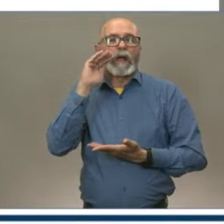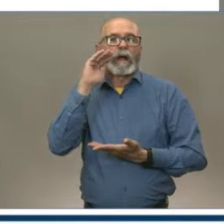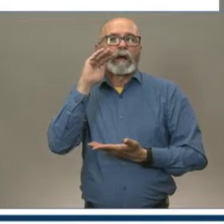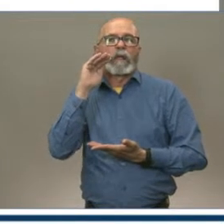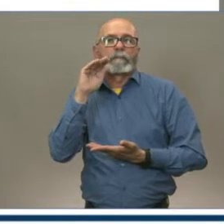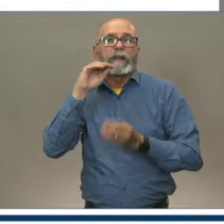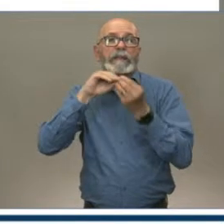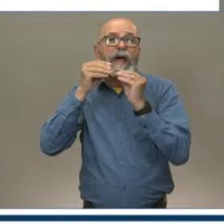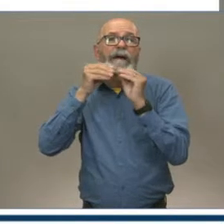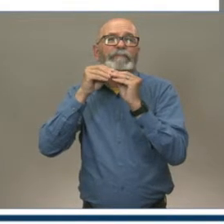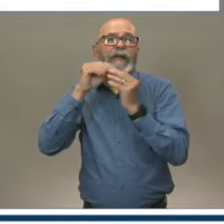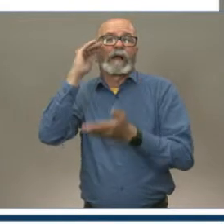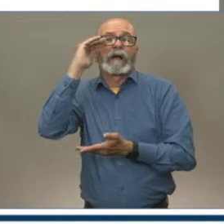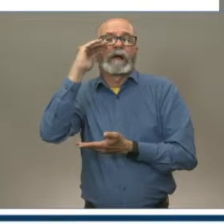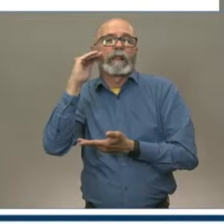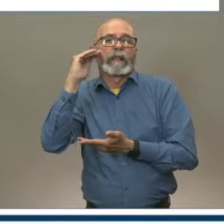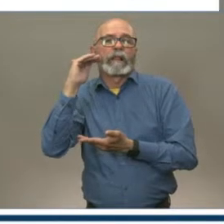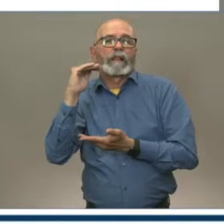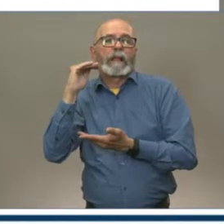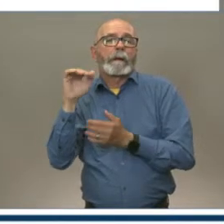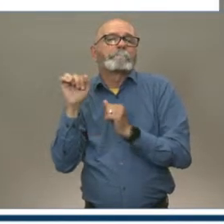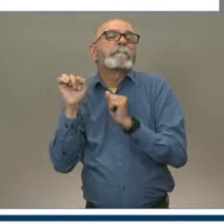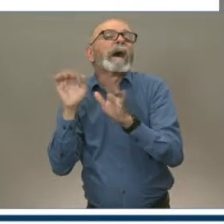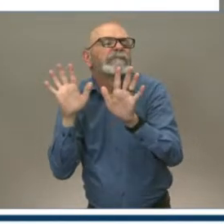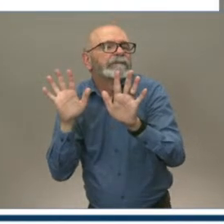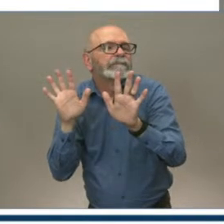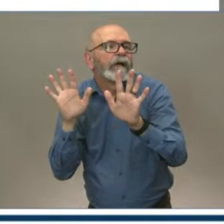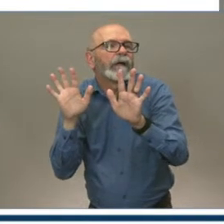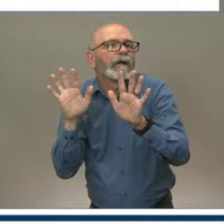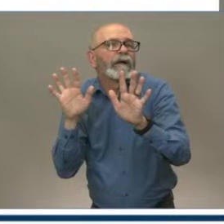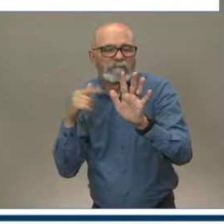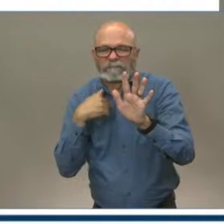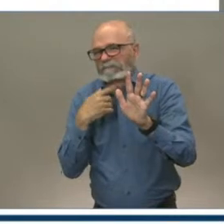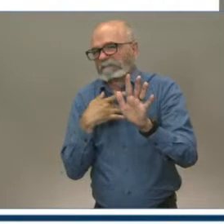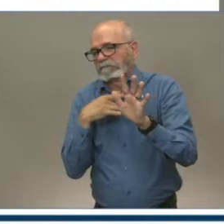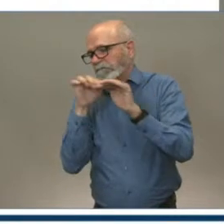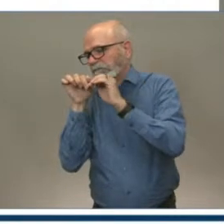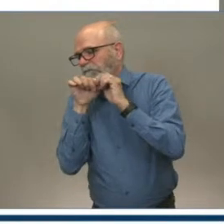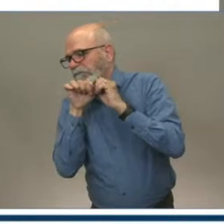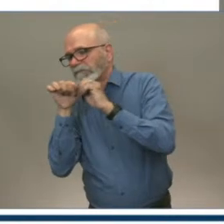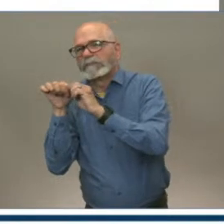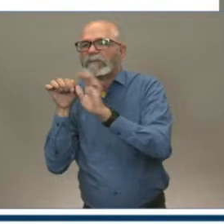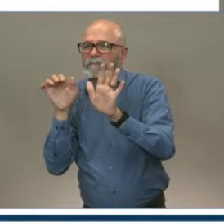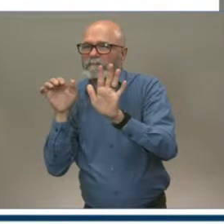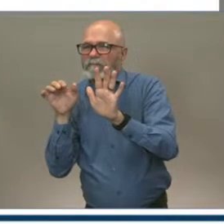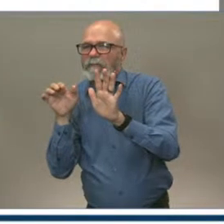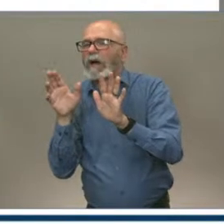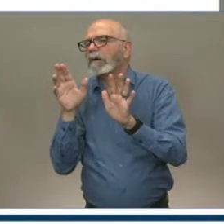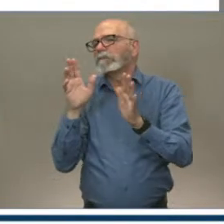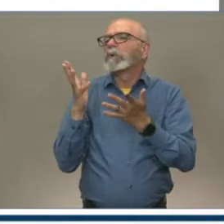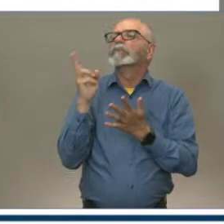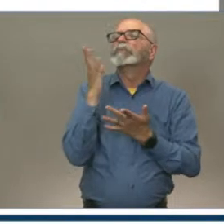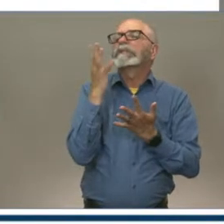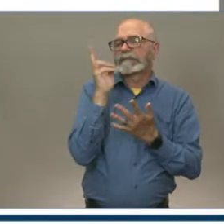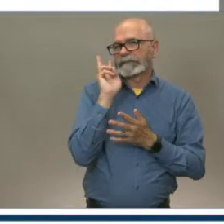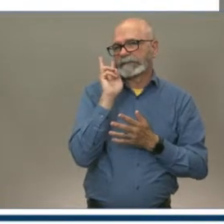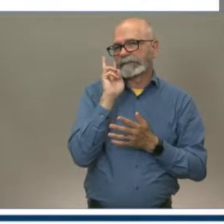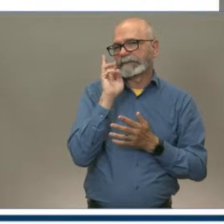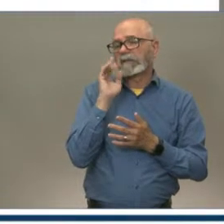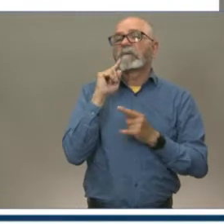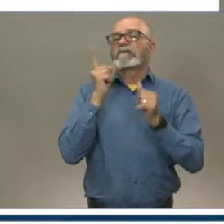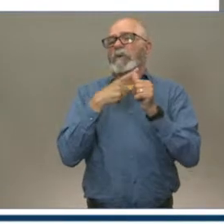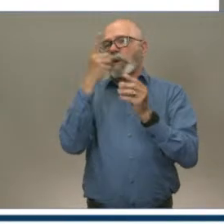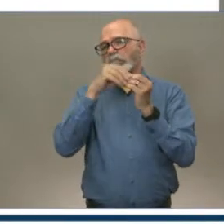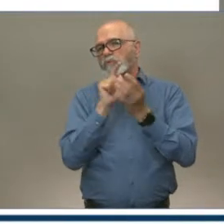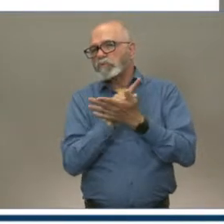of the things trend downward in the Halifax area. But it'll take at least another week, or if not beyond that, to